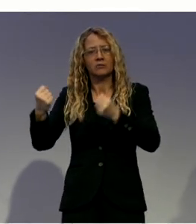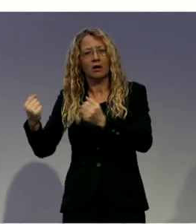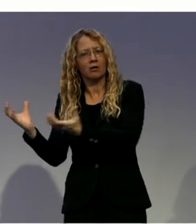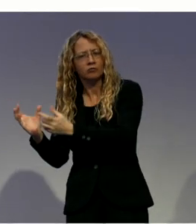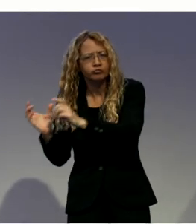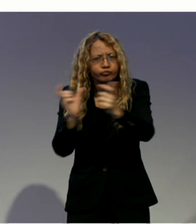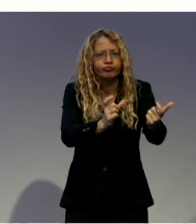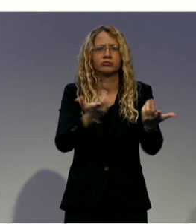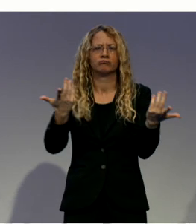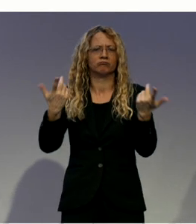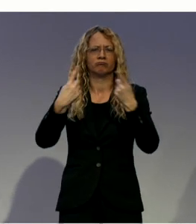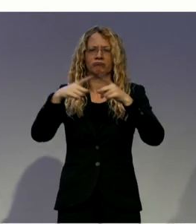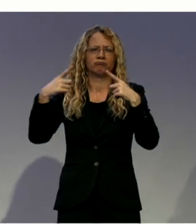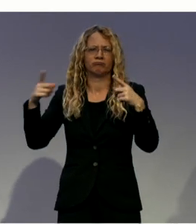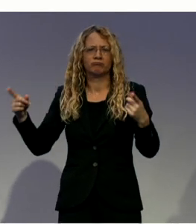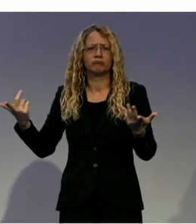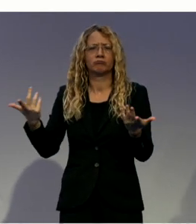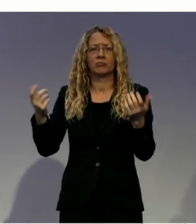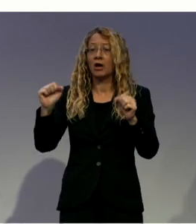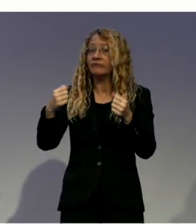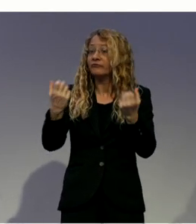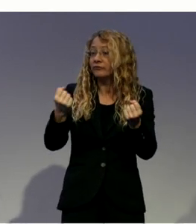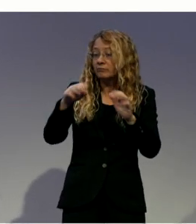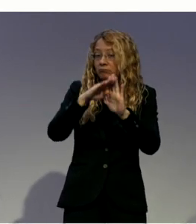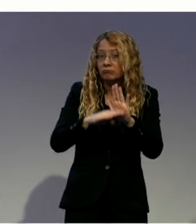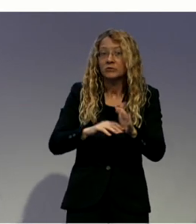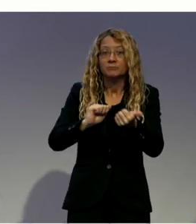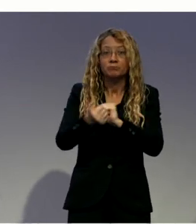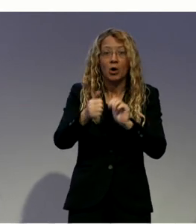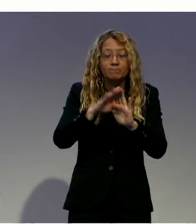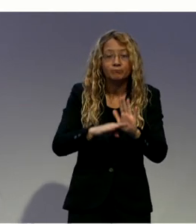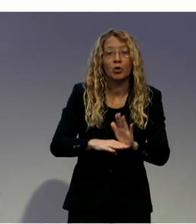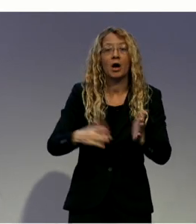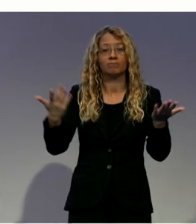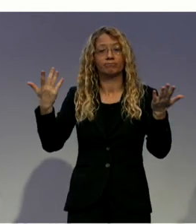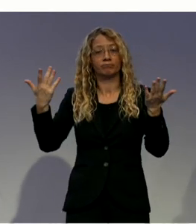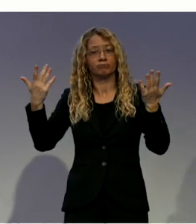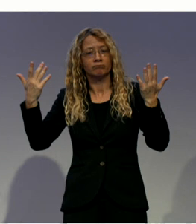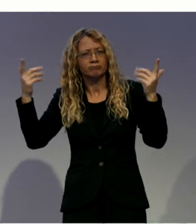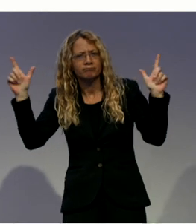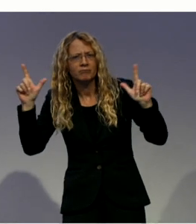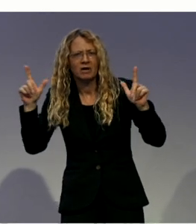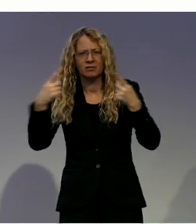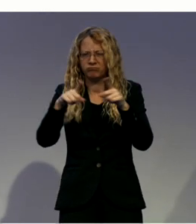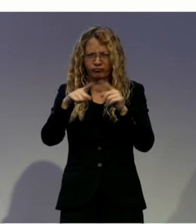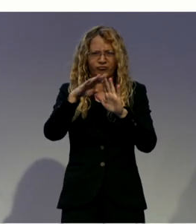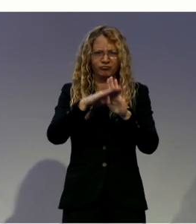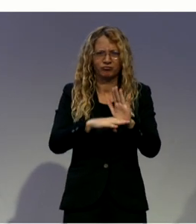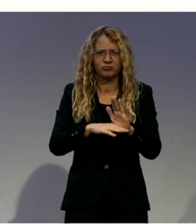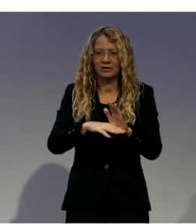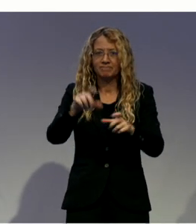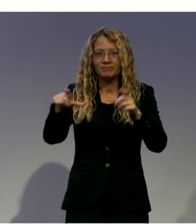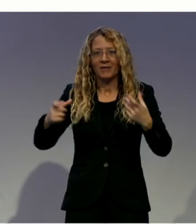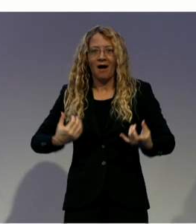ago as entertainment, but suddenly we found that a lot of energy is there, and now we participated with our members